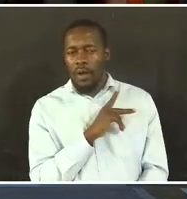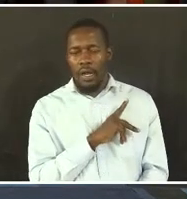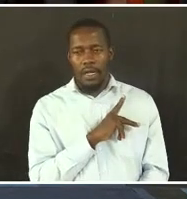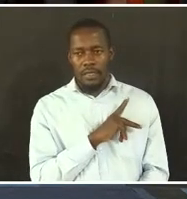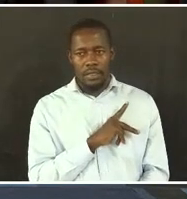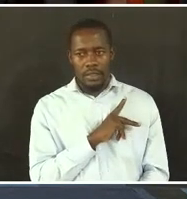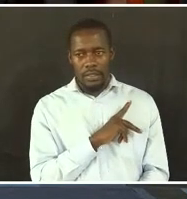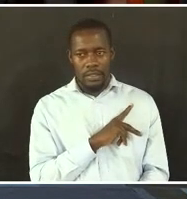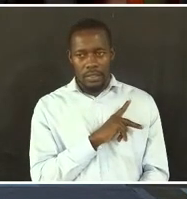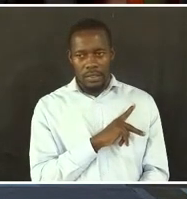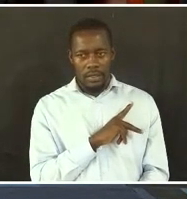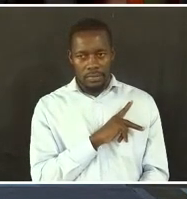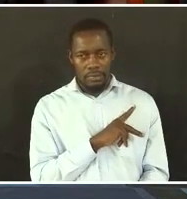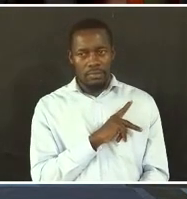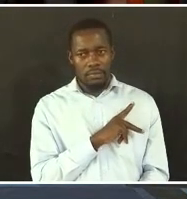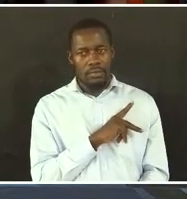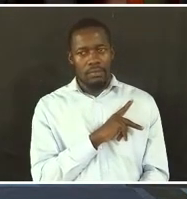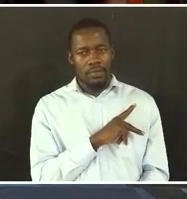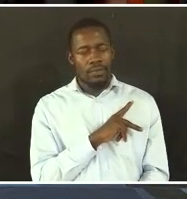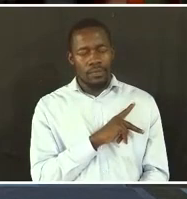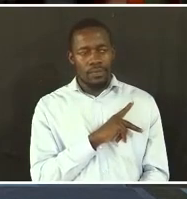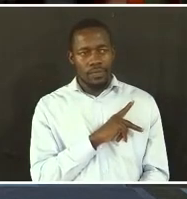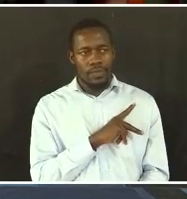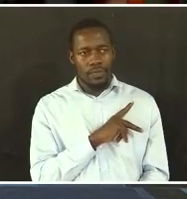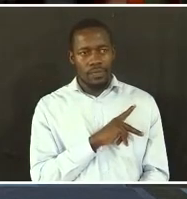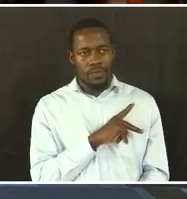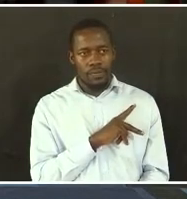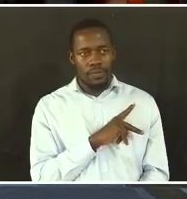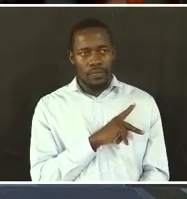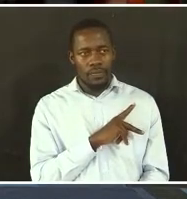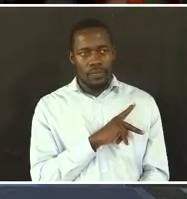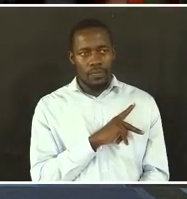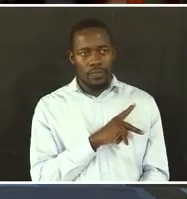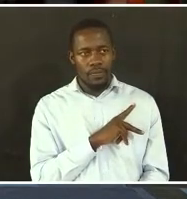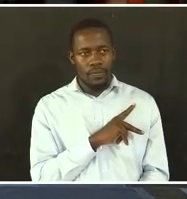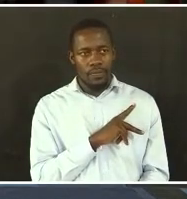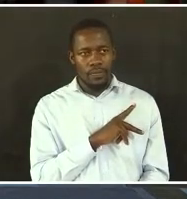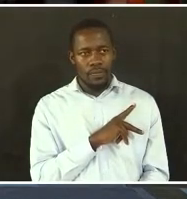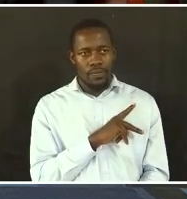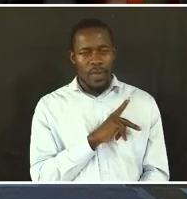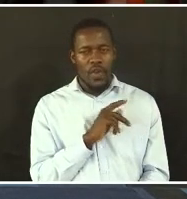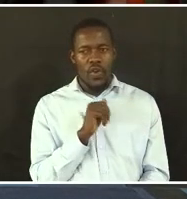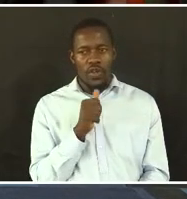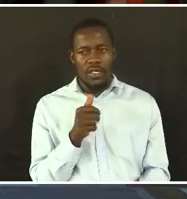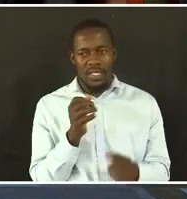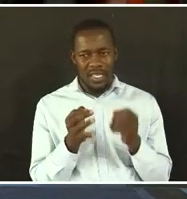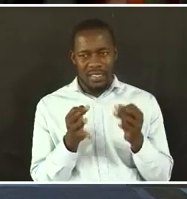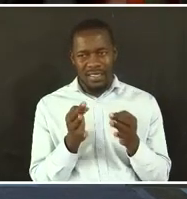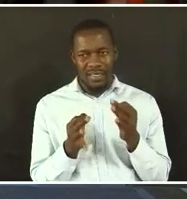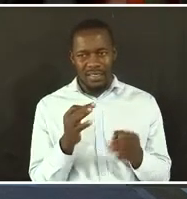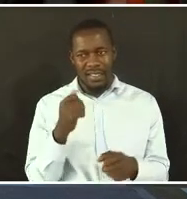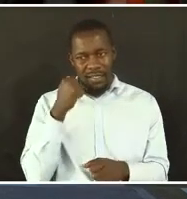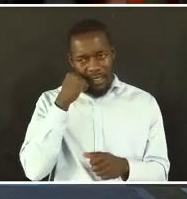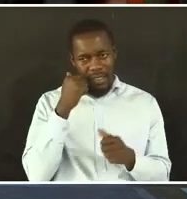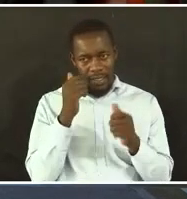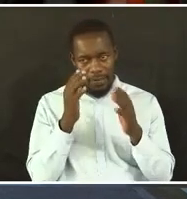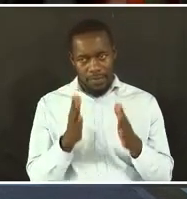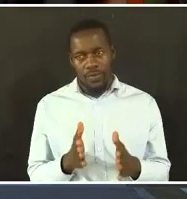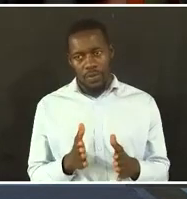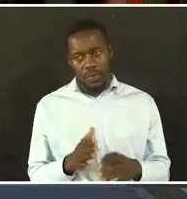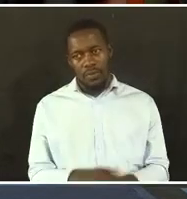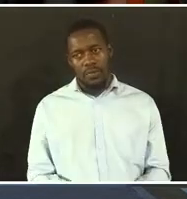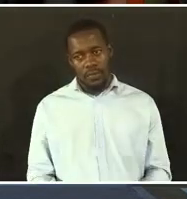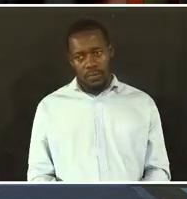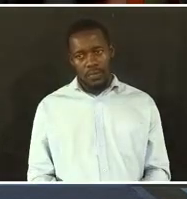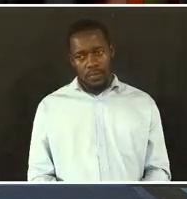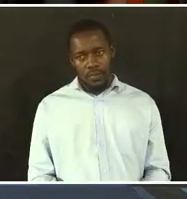even in their hearing, that I warned them, I told them. So you go there and start judging the patient. So speak to yourself. Ask yourself,